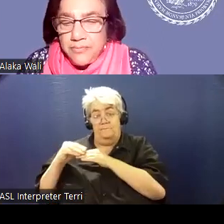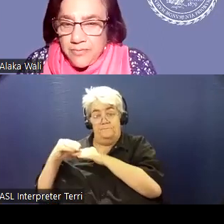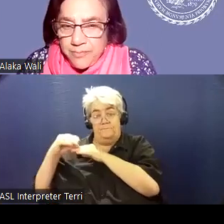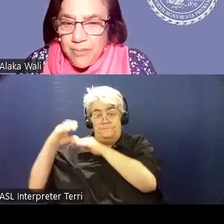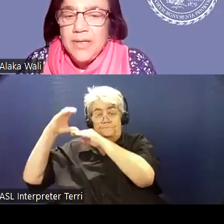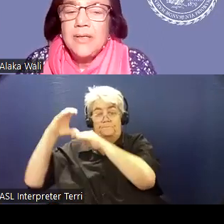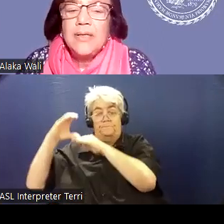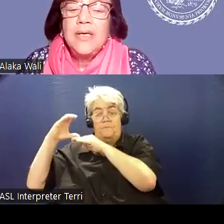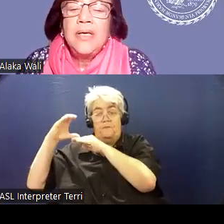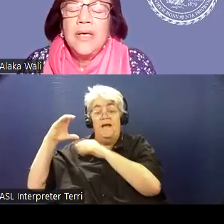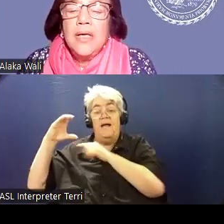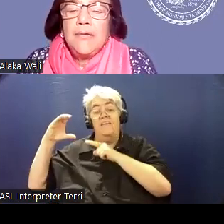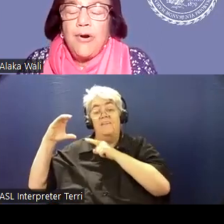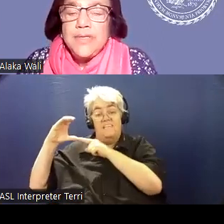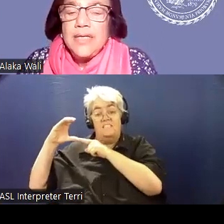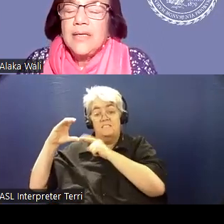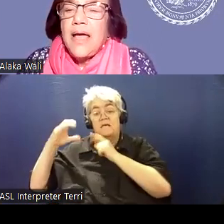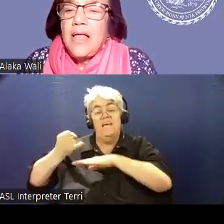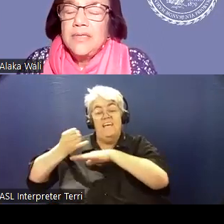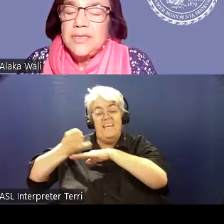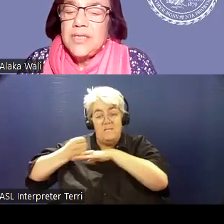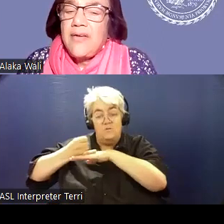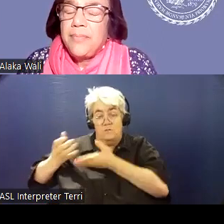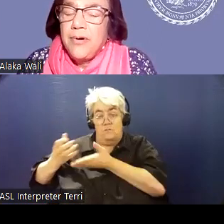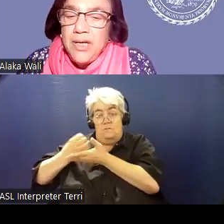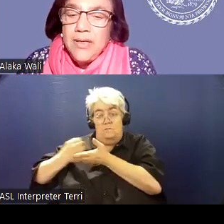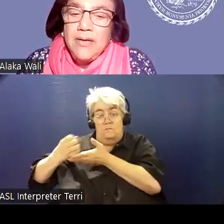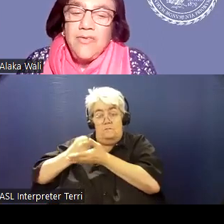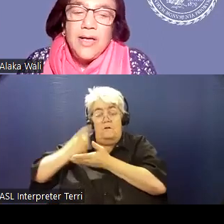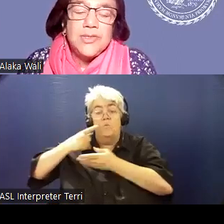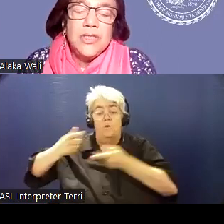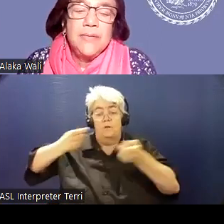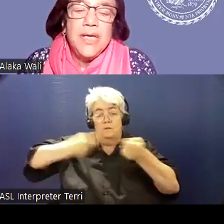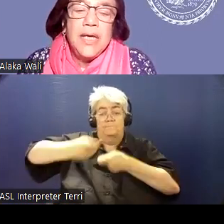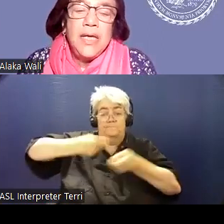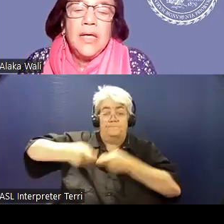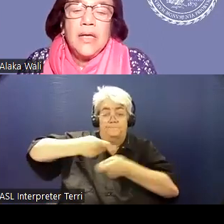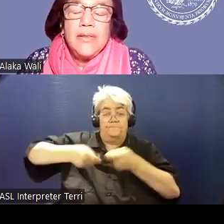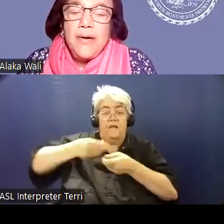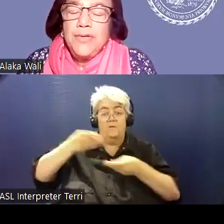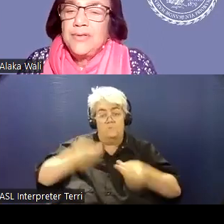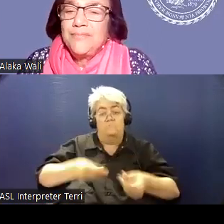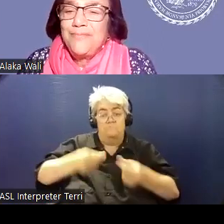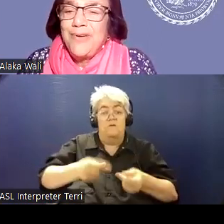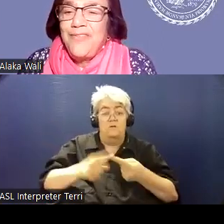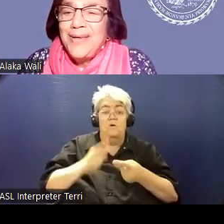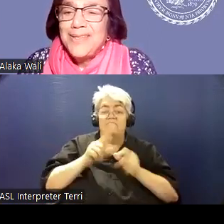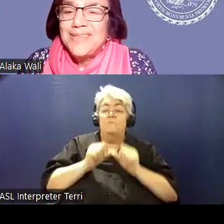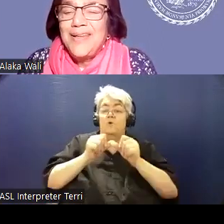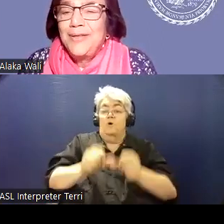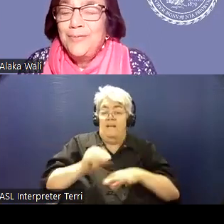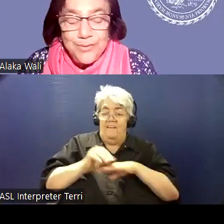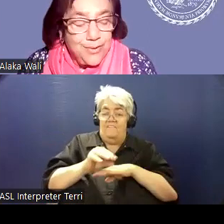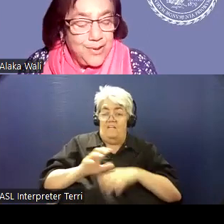to permanently rotate the galleries, to have a permanent advisory committee that will advise